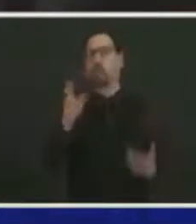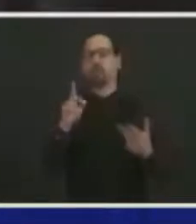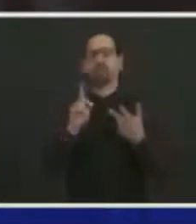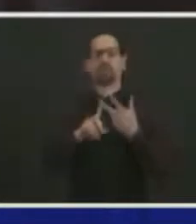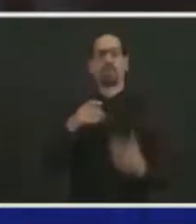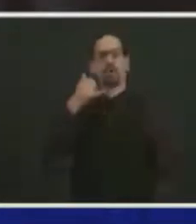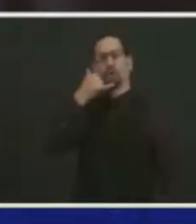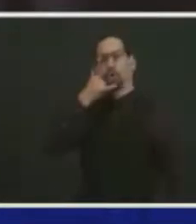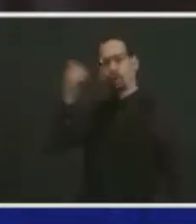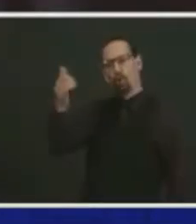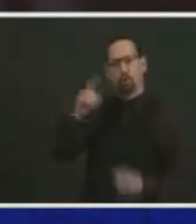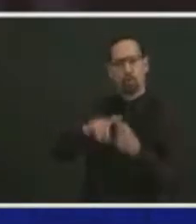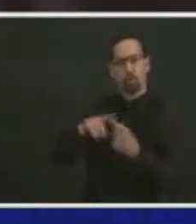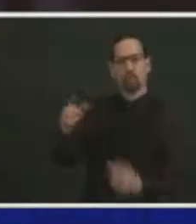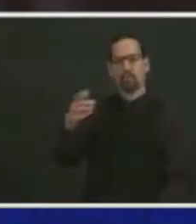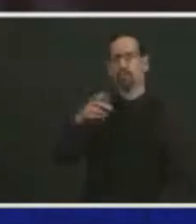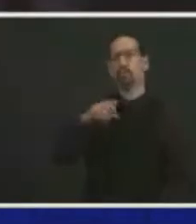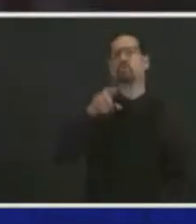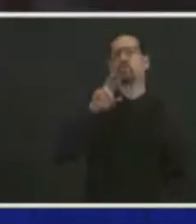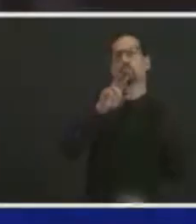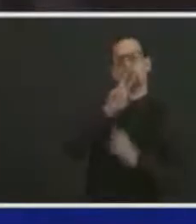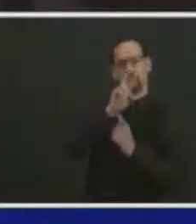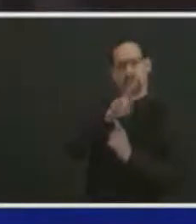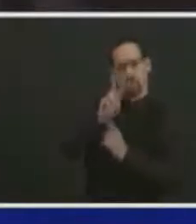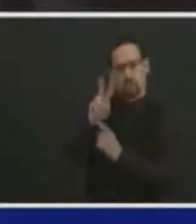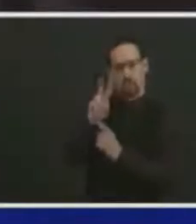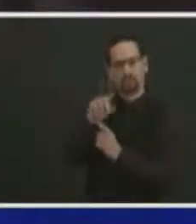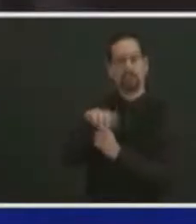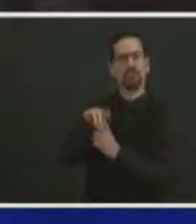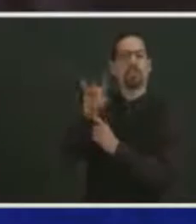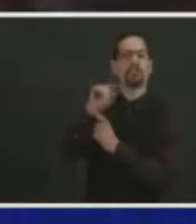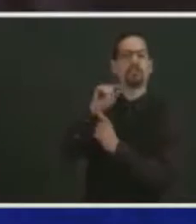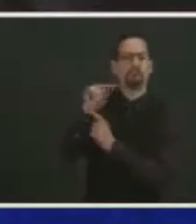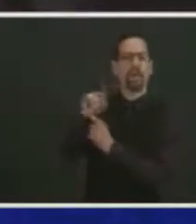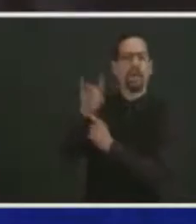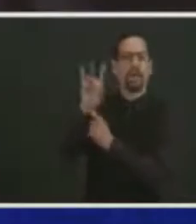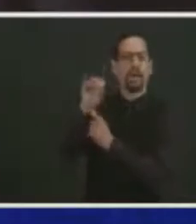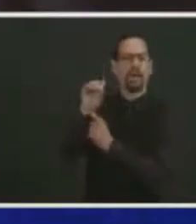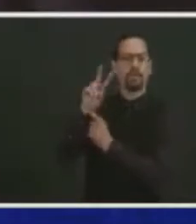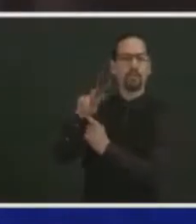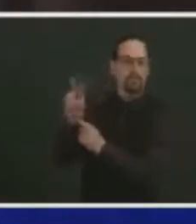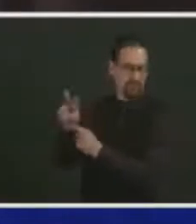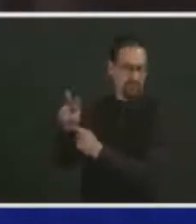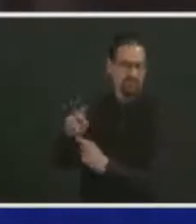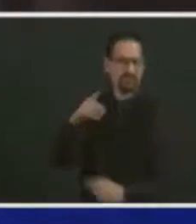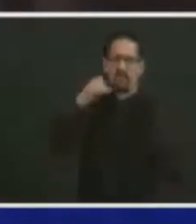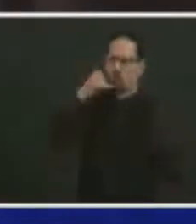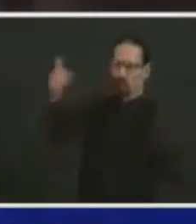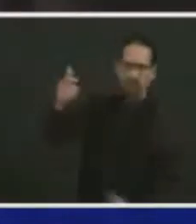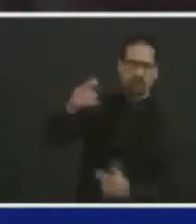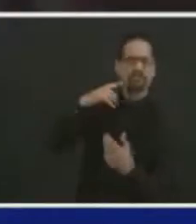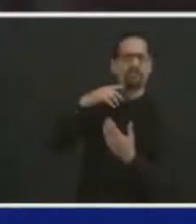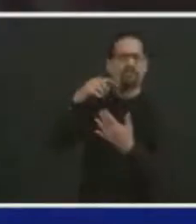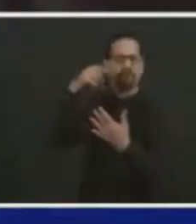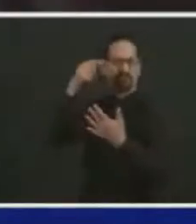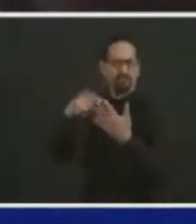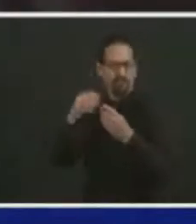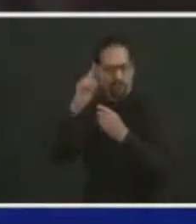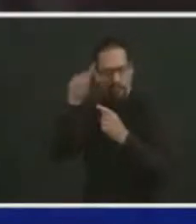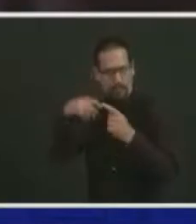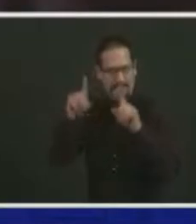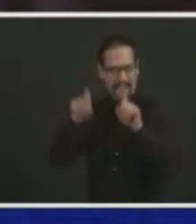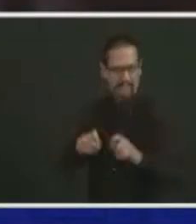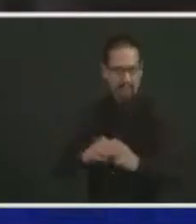401-222-8022 as an option if people need it. also available in multiple languages.